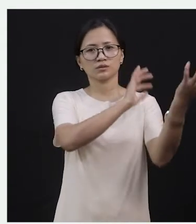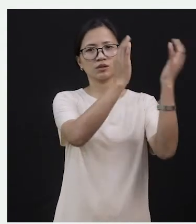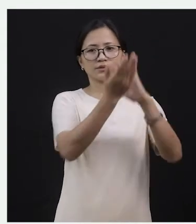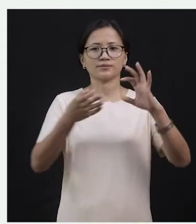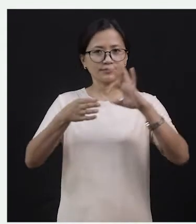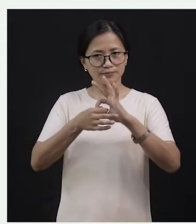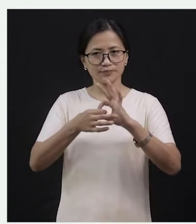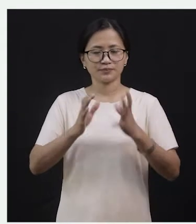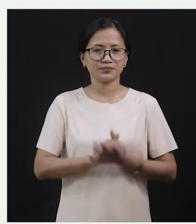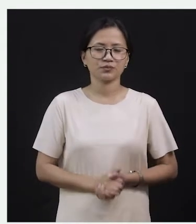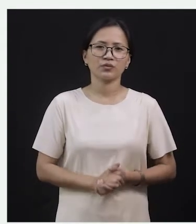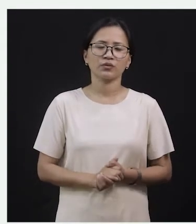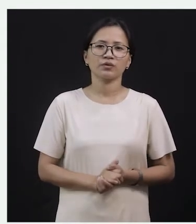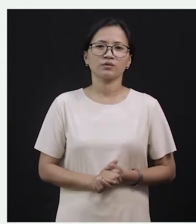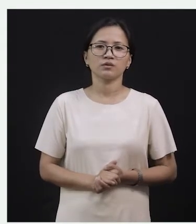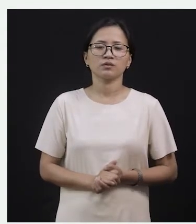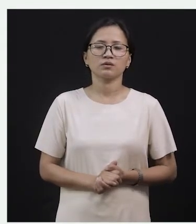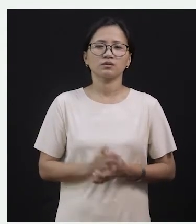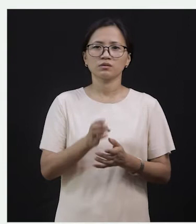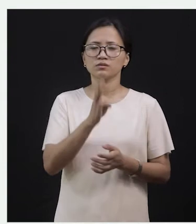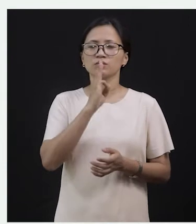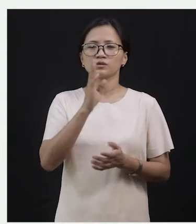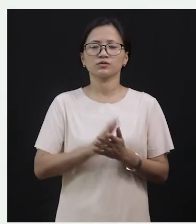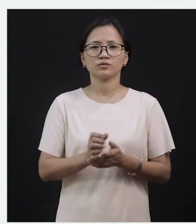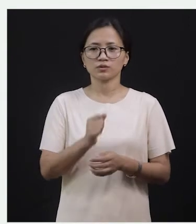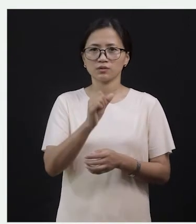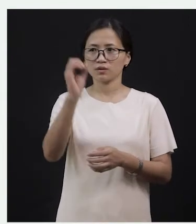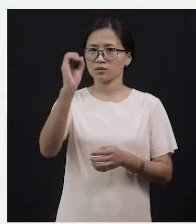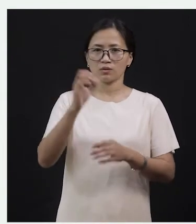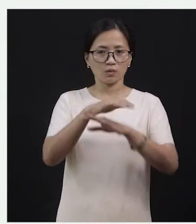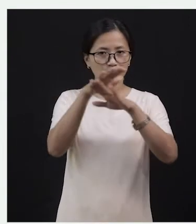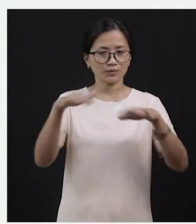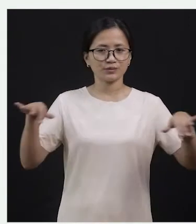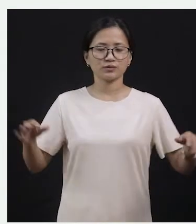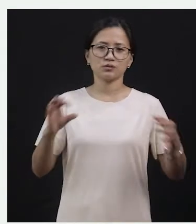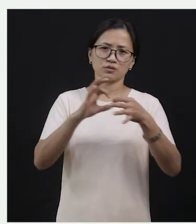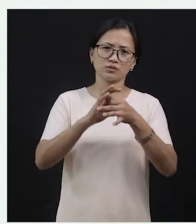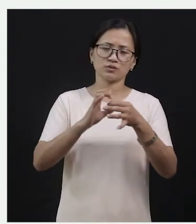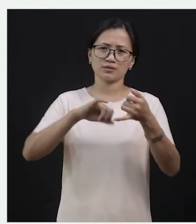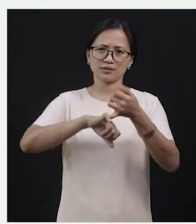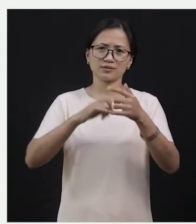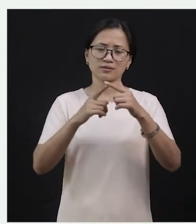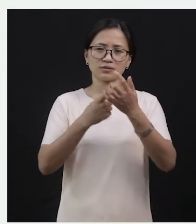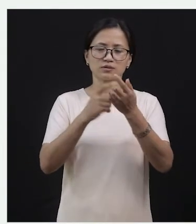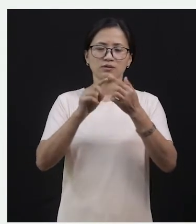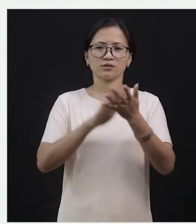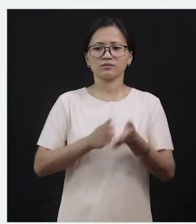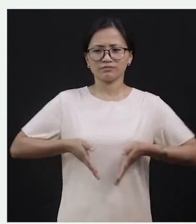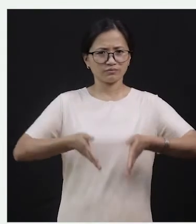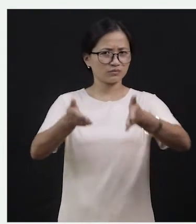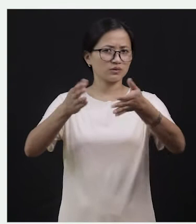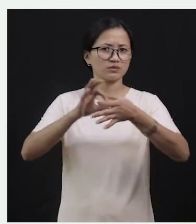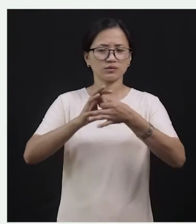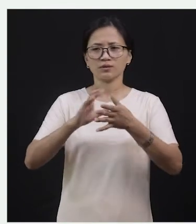connected, okay? Even the water from the ocean, they join the streams, they join the rivers